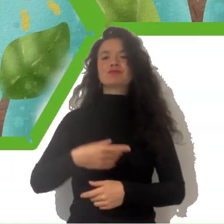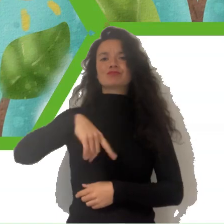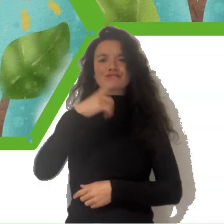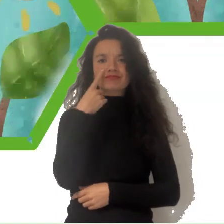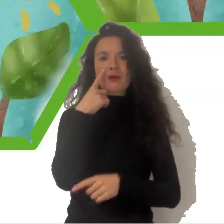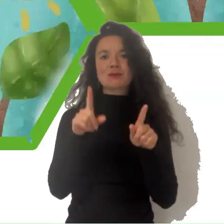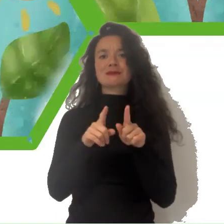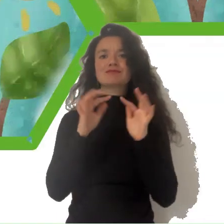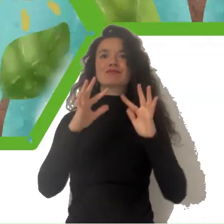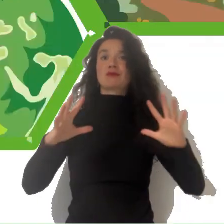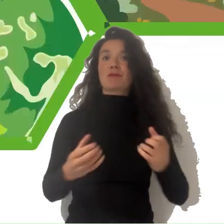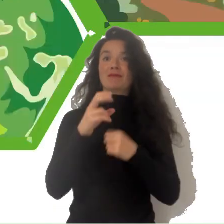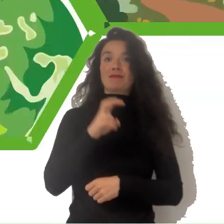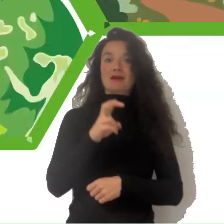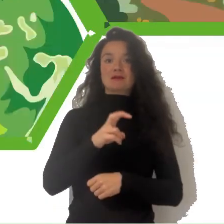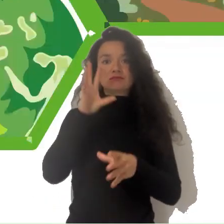skills concepts.